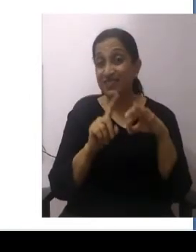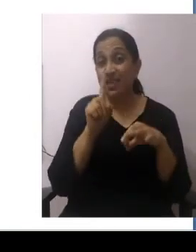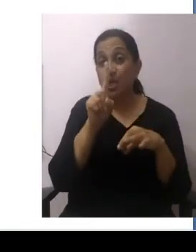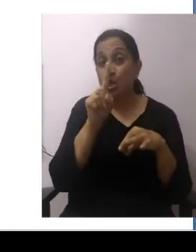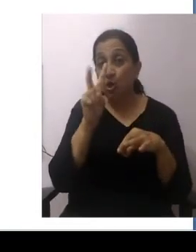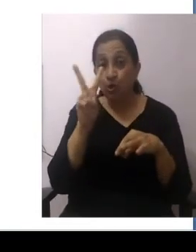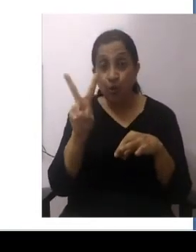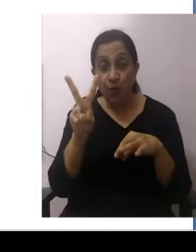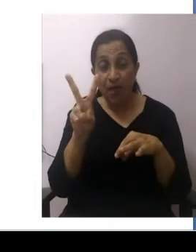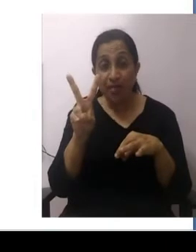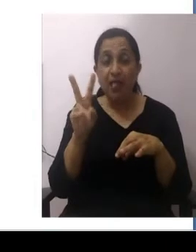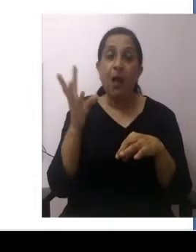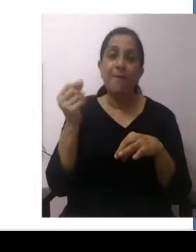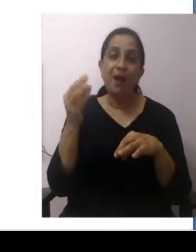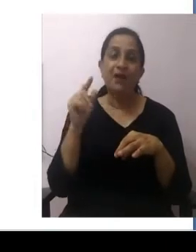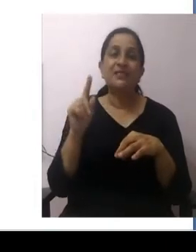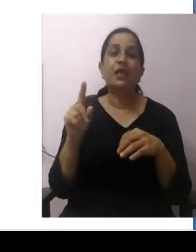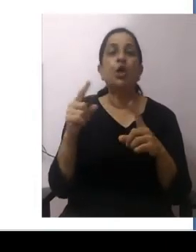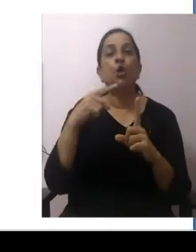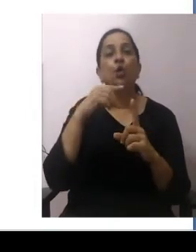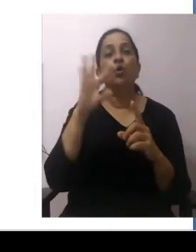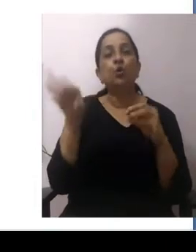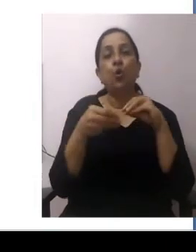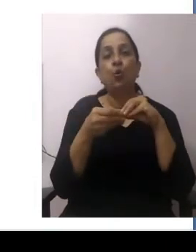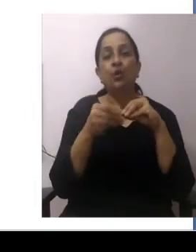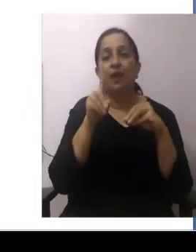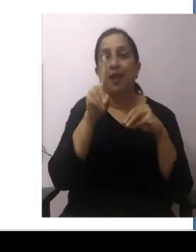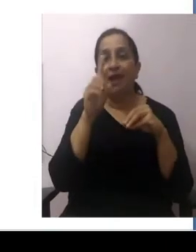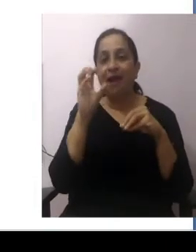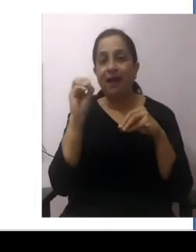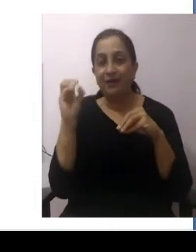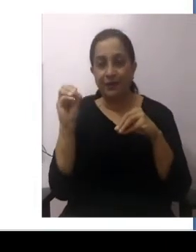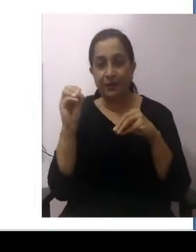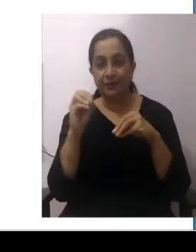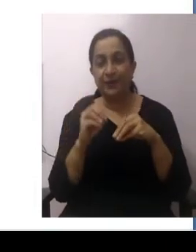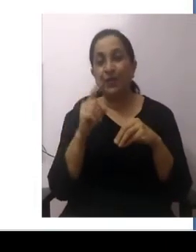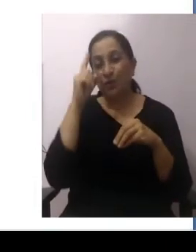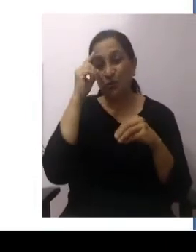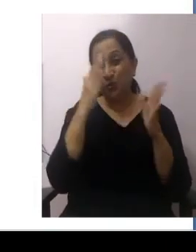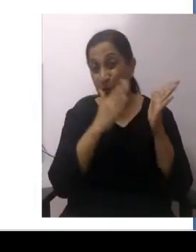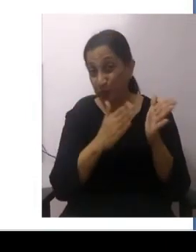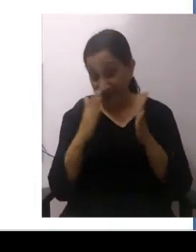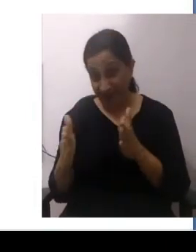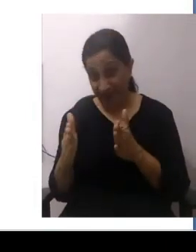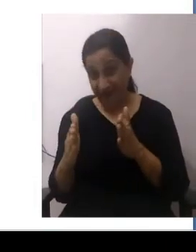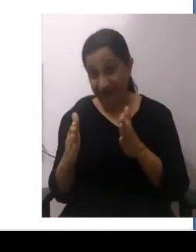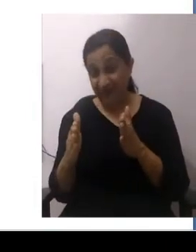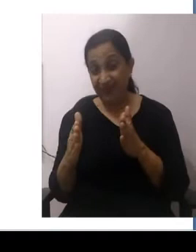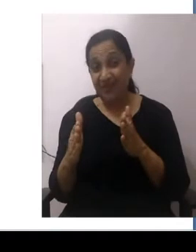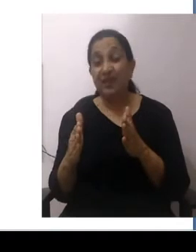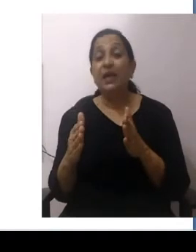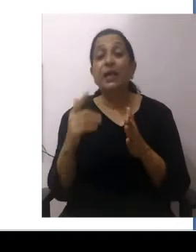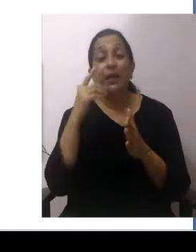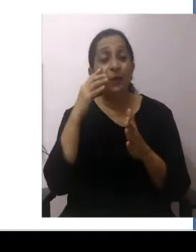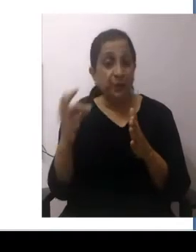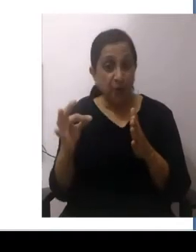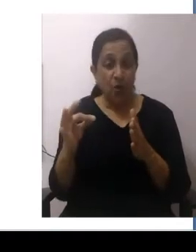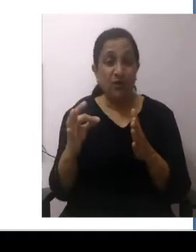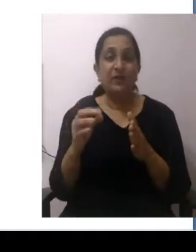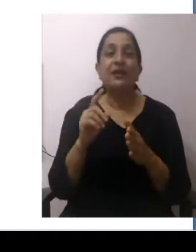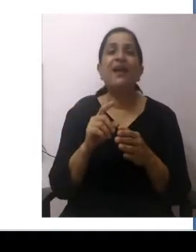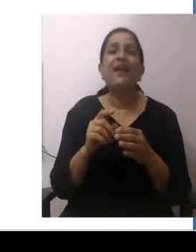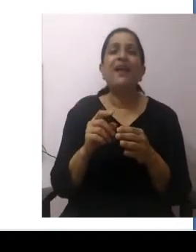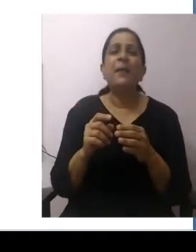5-mark questions, total 100. You plan it at least to get 15 marks from section